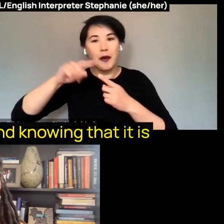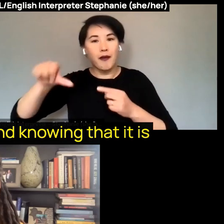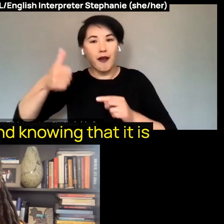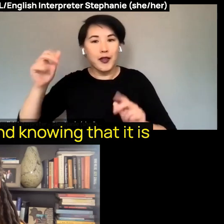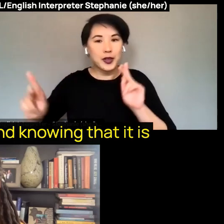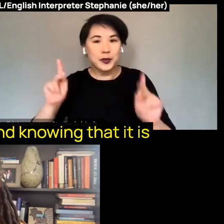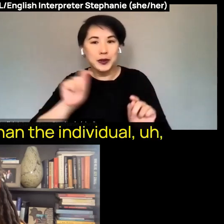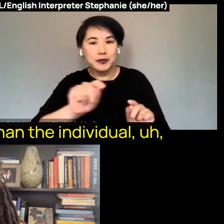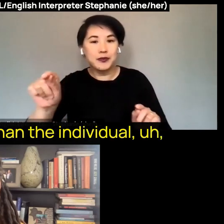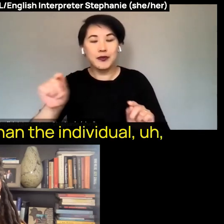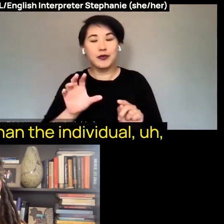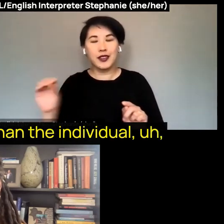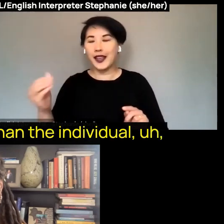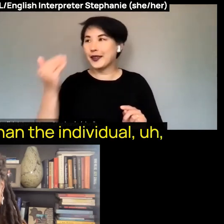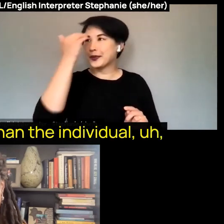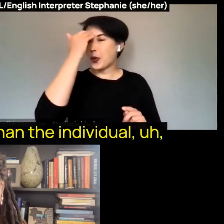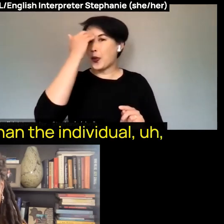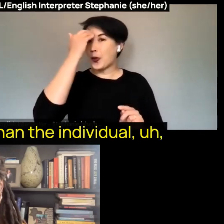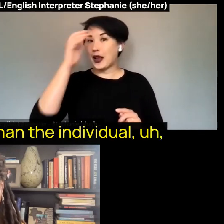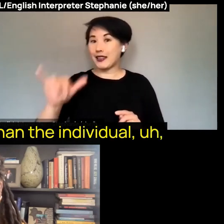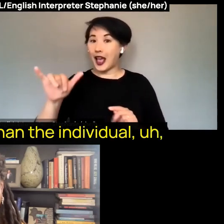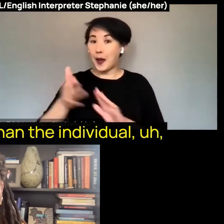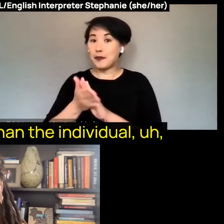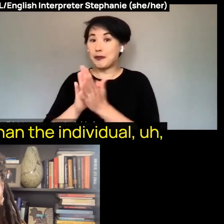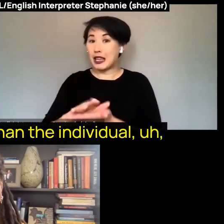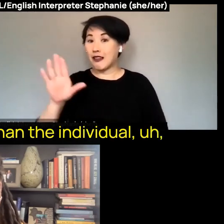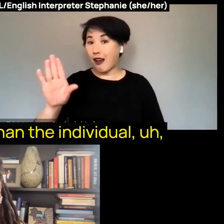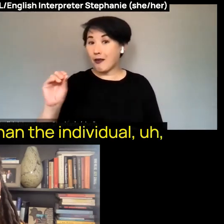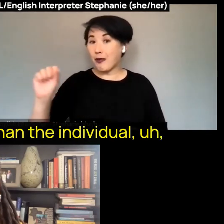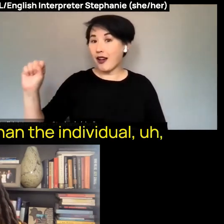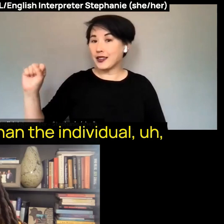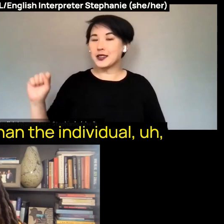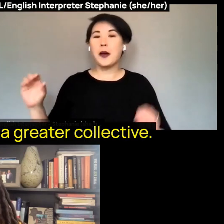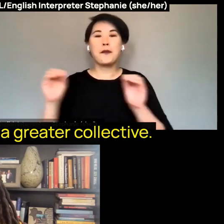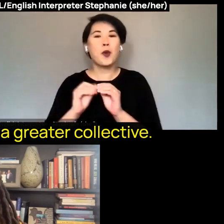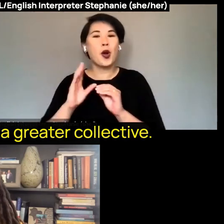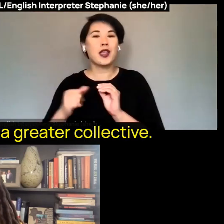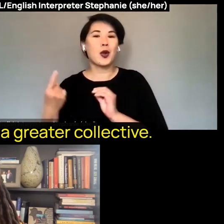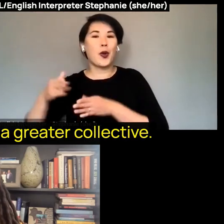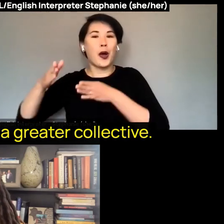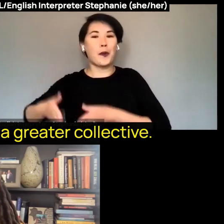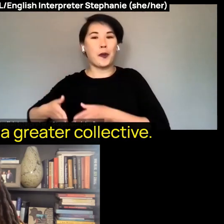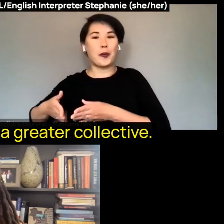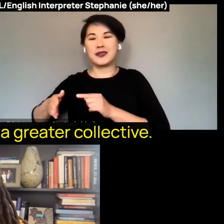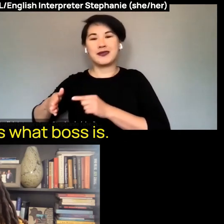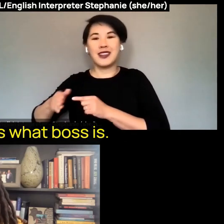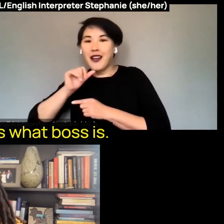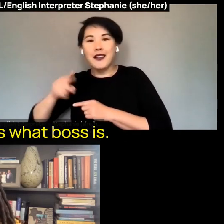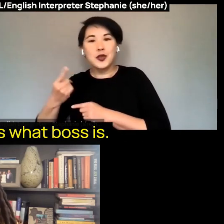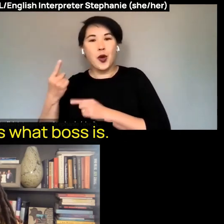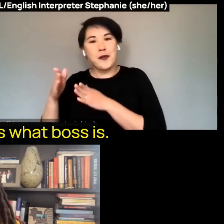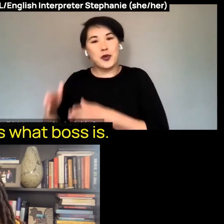knowing that it is something much bigger than the individual, and that you're part of a greater collective.